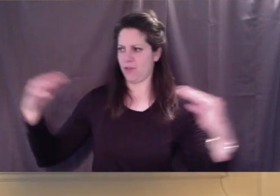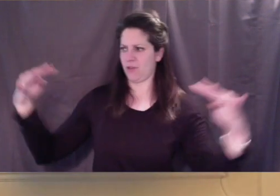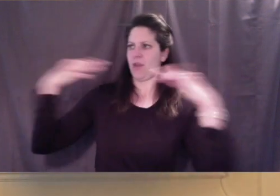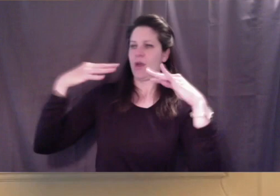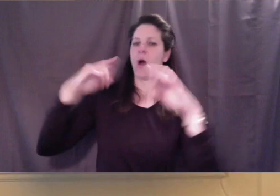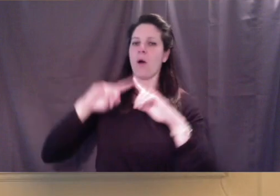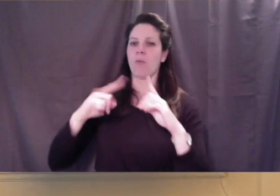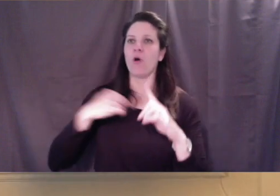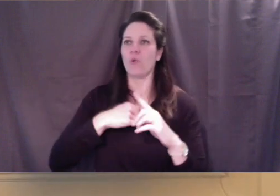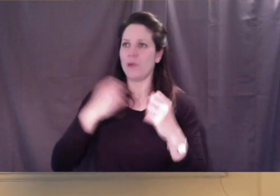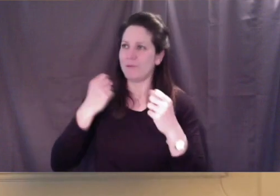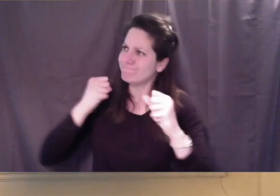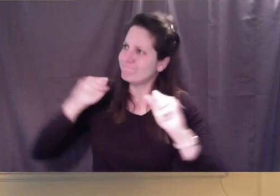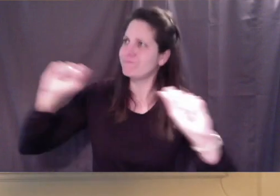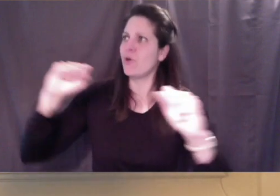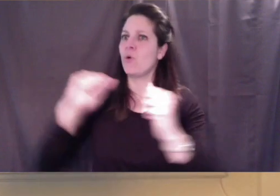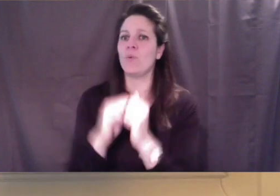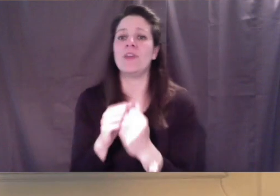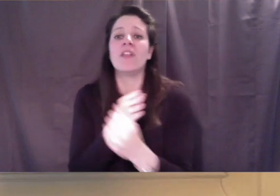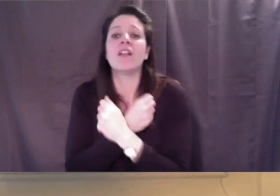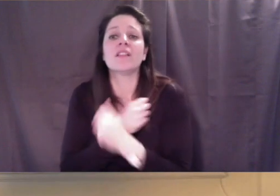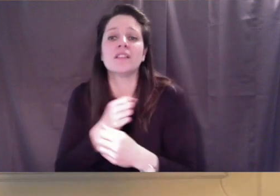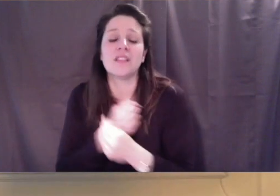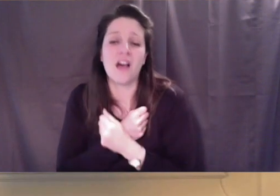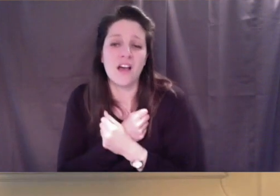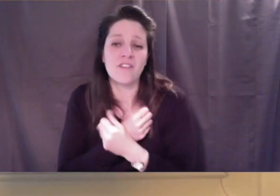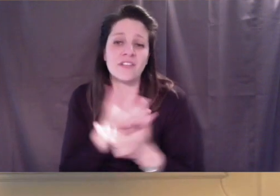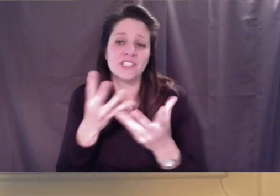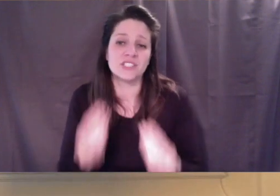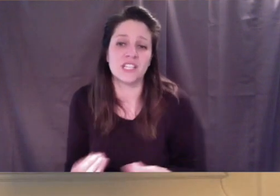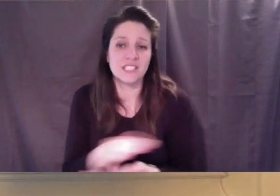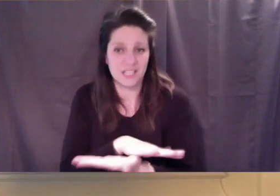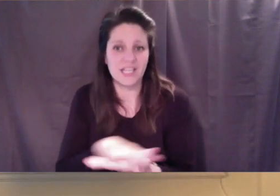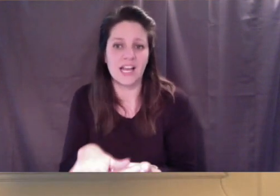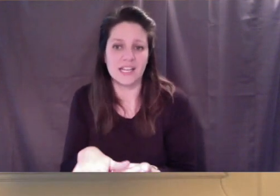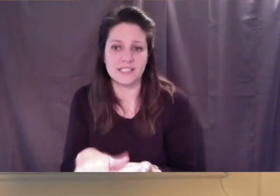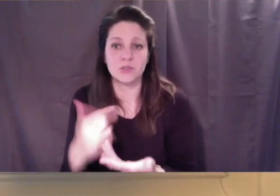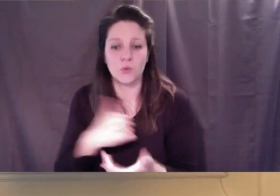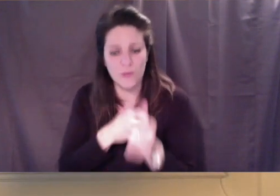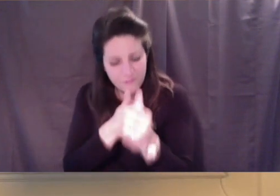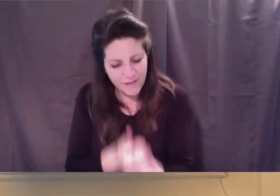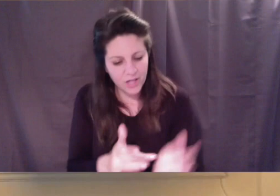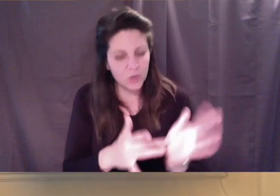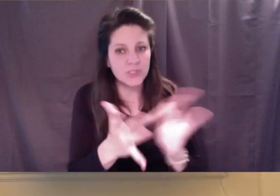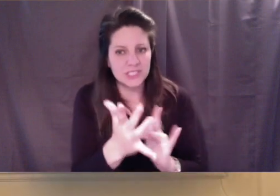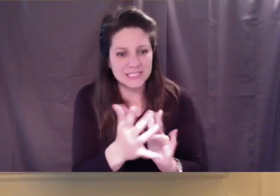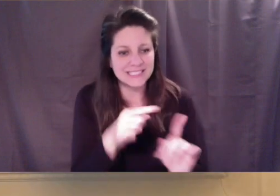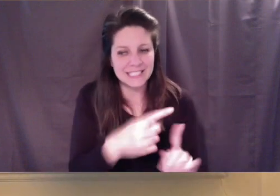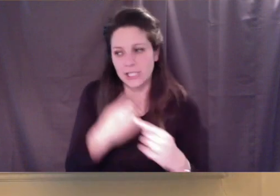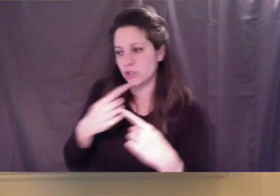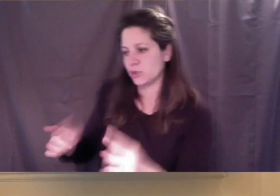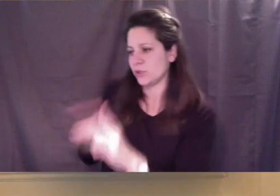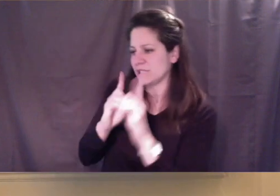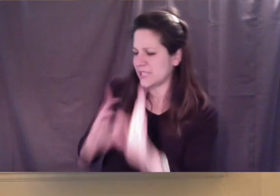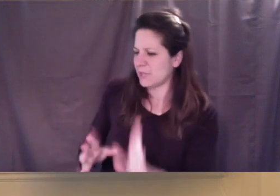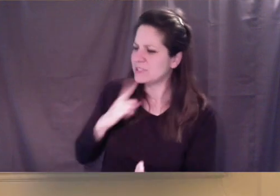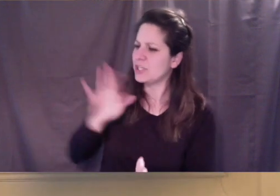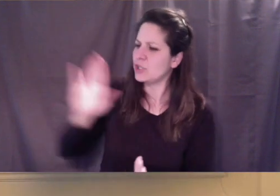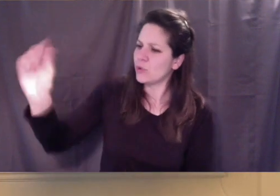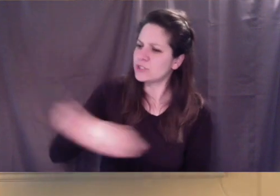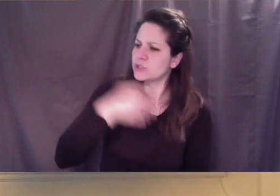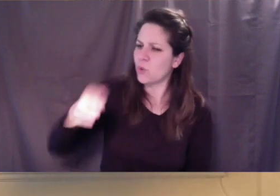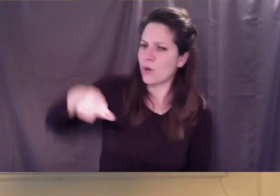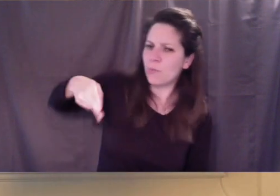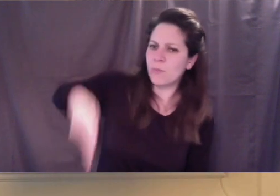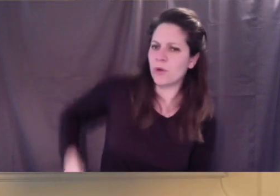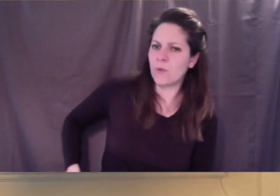we resist not with violence, but with hope, with love, gentleness, and kindness. We follow Jesus, who told his disciples